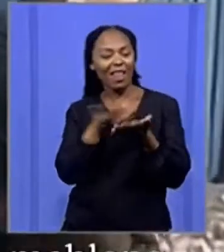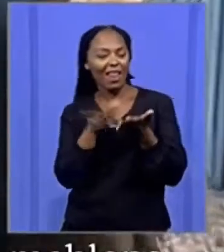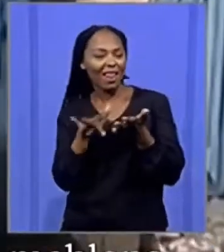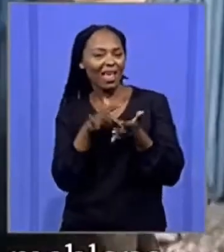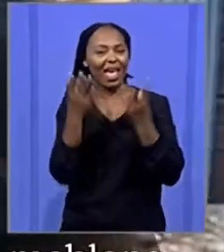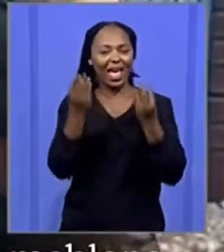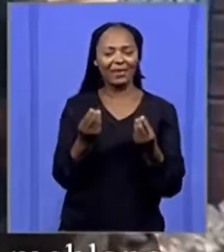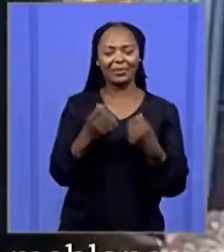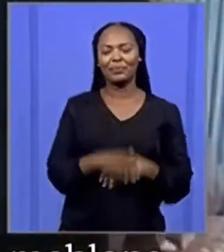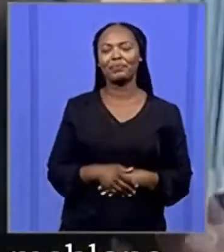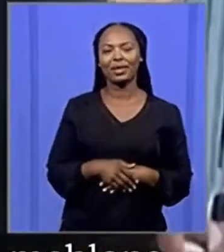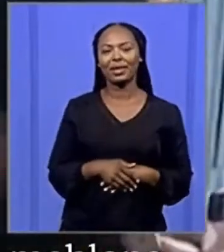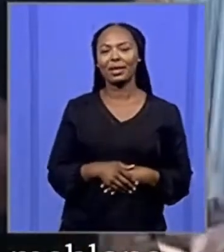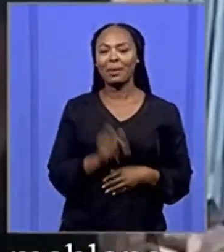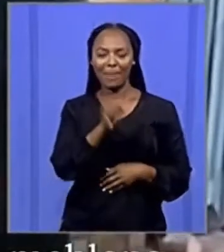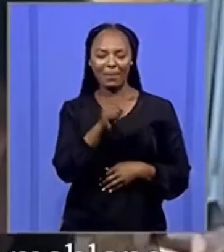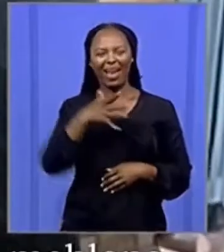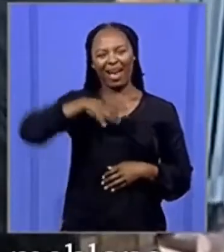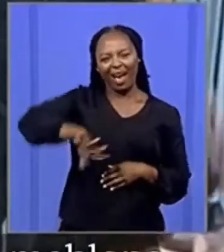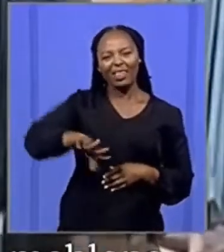General again nam tulfeta kandalo.